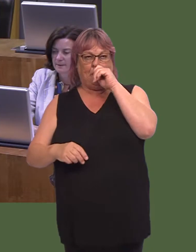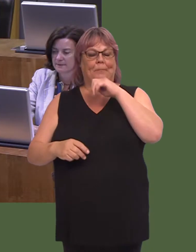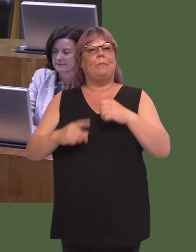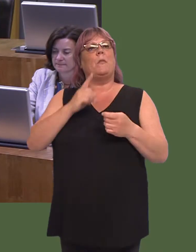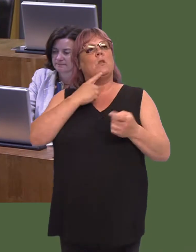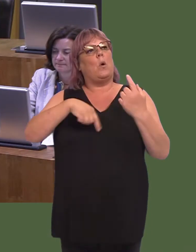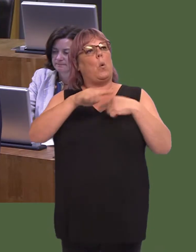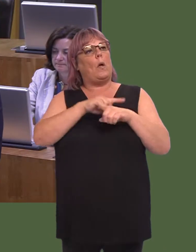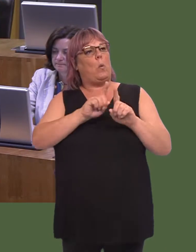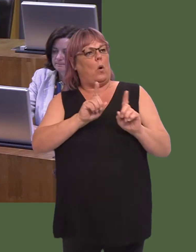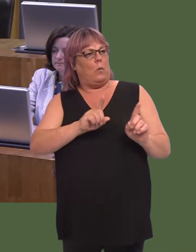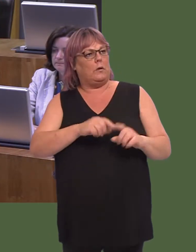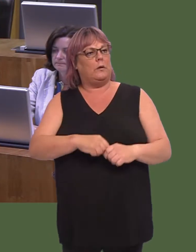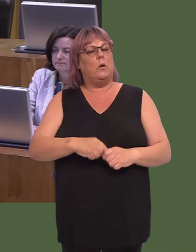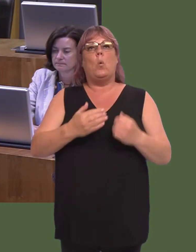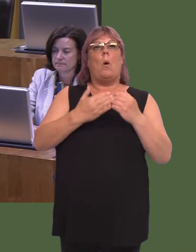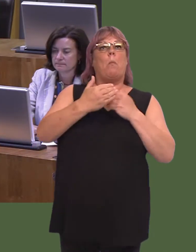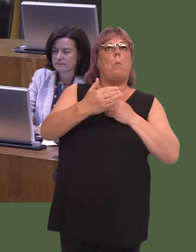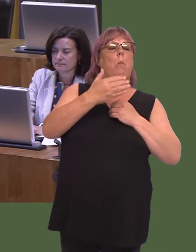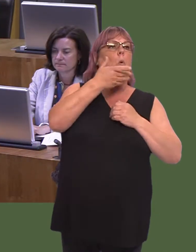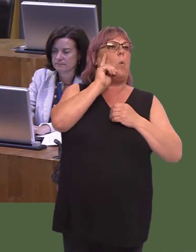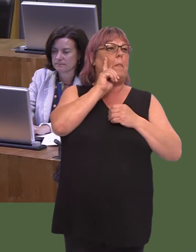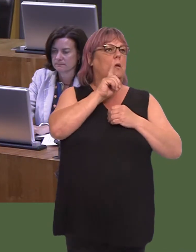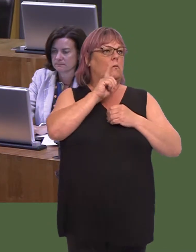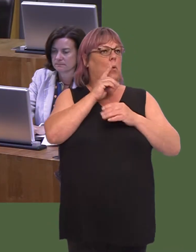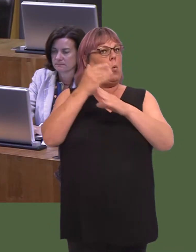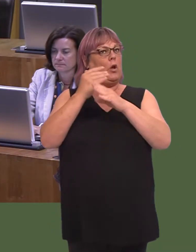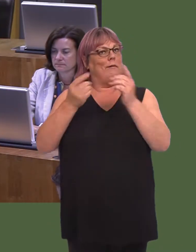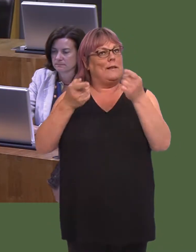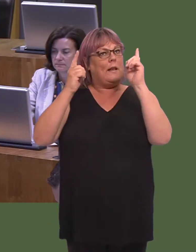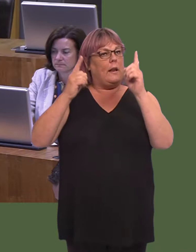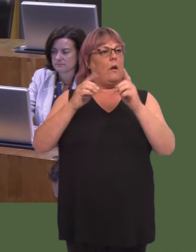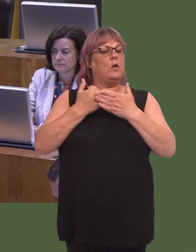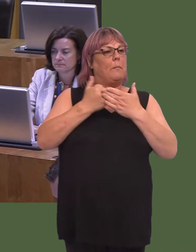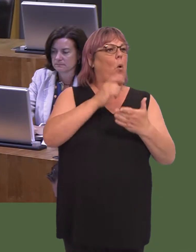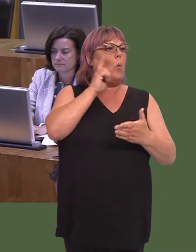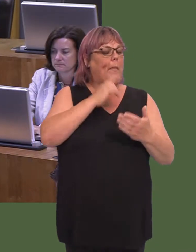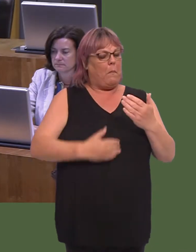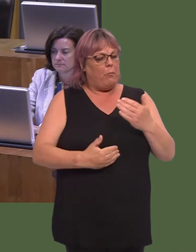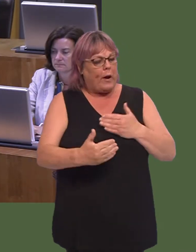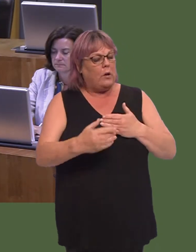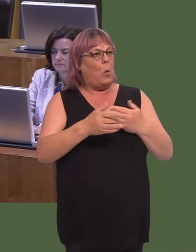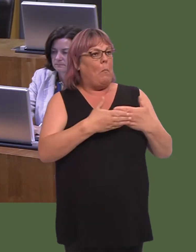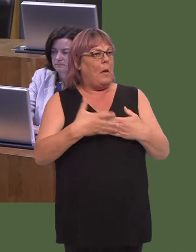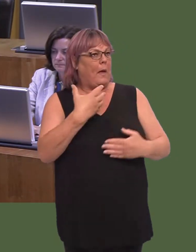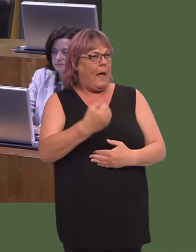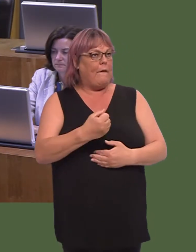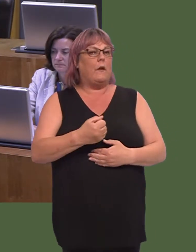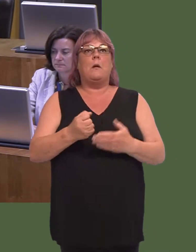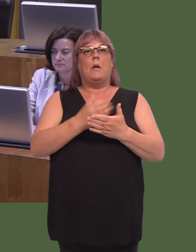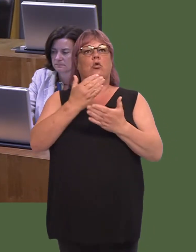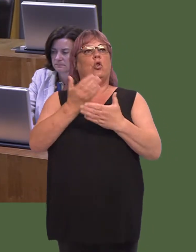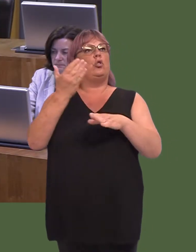what measures are being taken? Well, measures are being taken to attract more women into senior posts. This includes support for women who are pregnant or on maternity